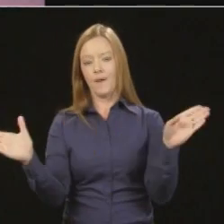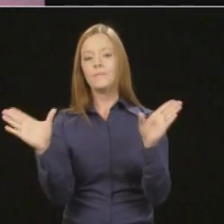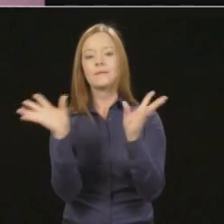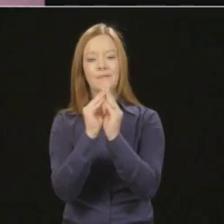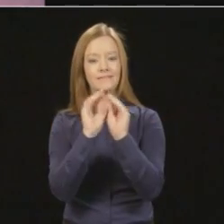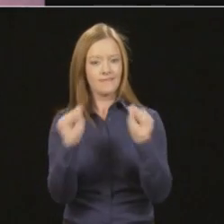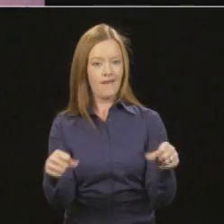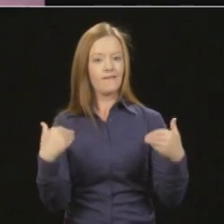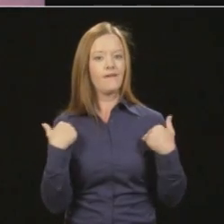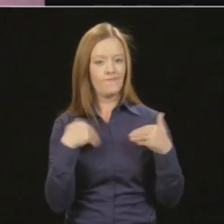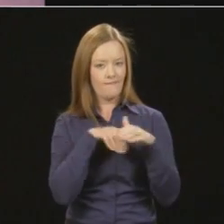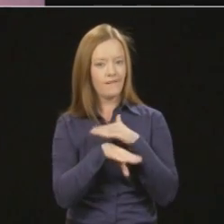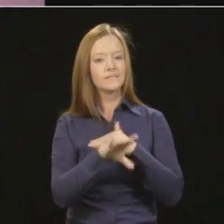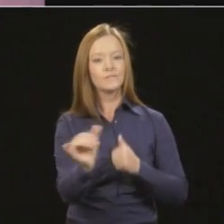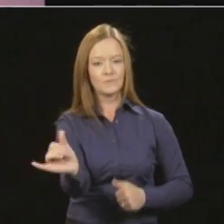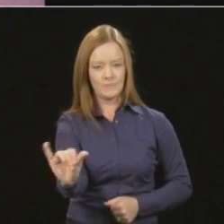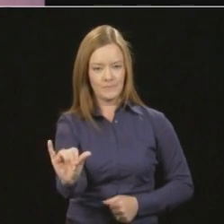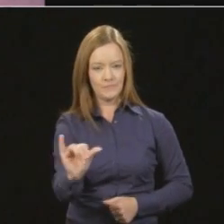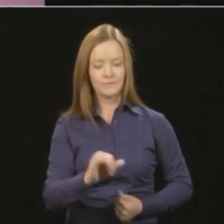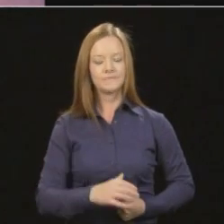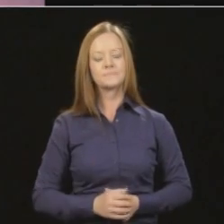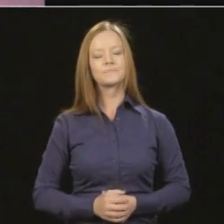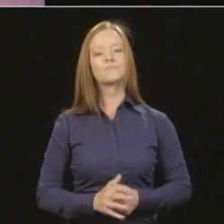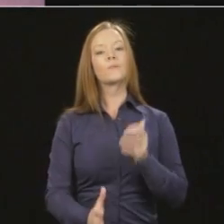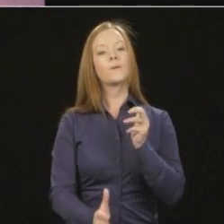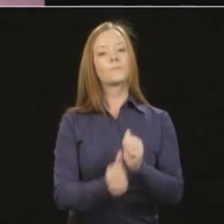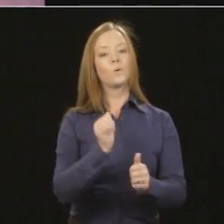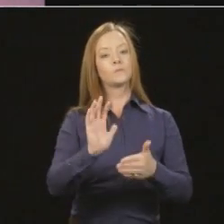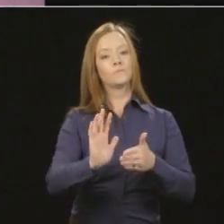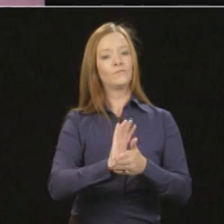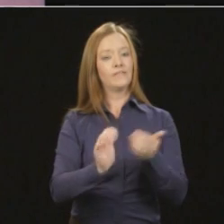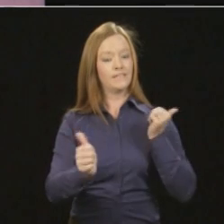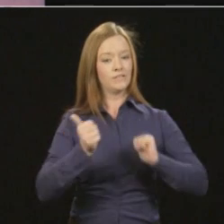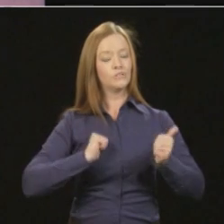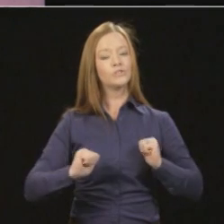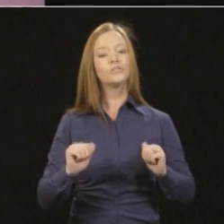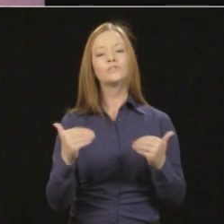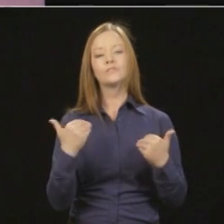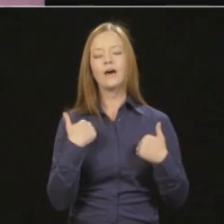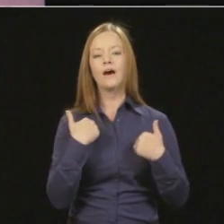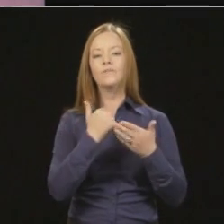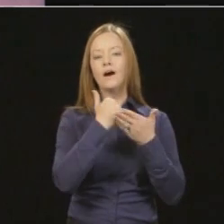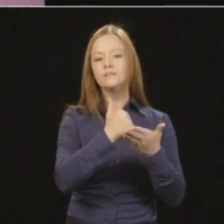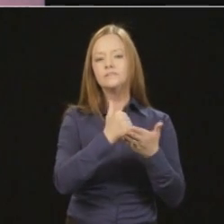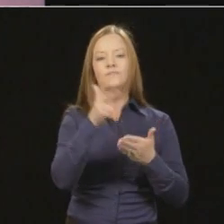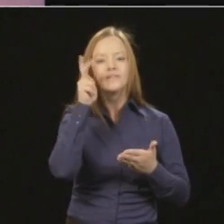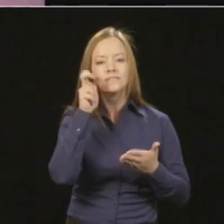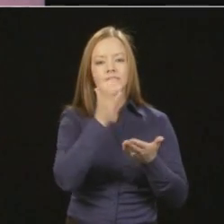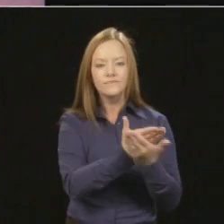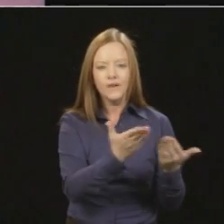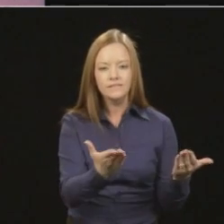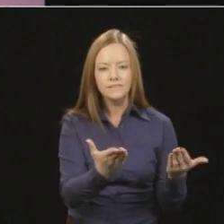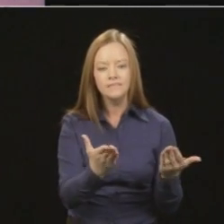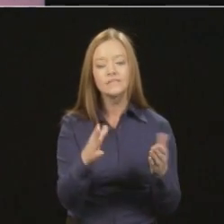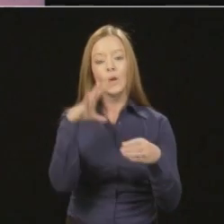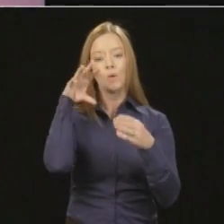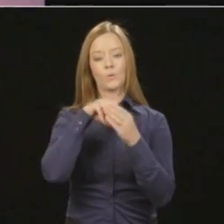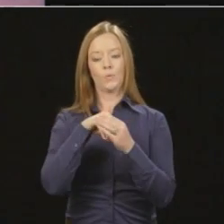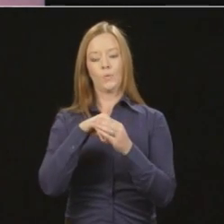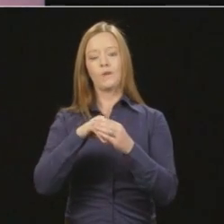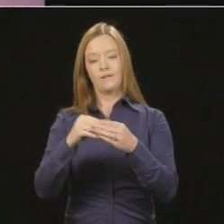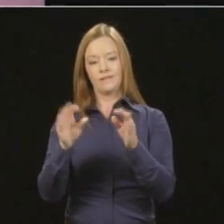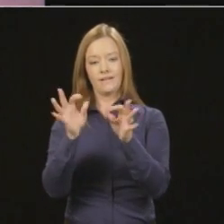movie theaters offer assistive listening devices, including captioning boxes, and they are free of